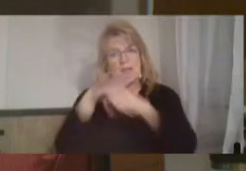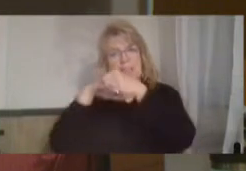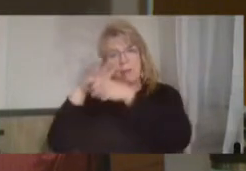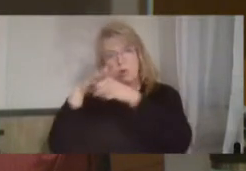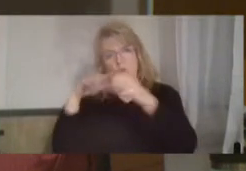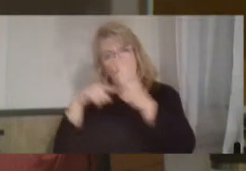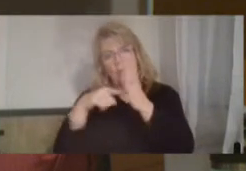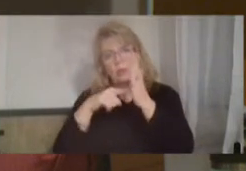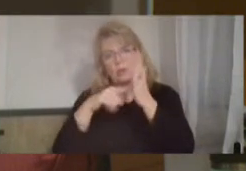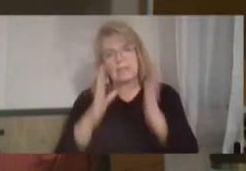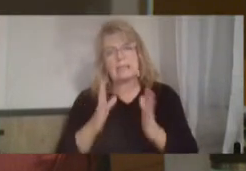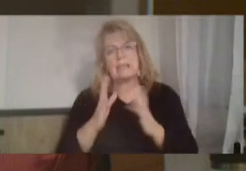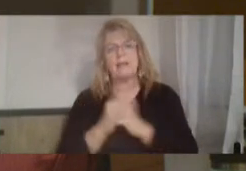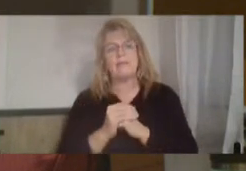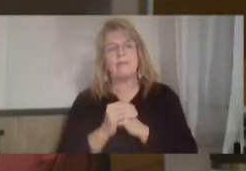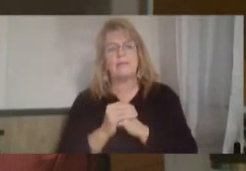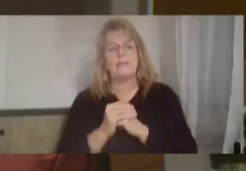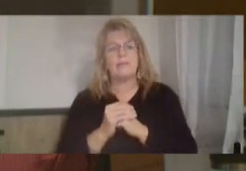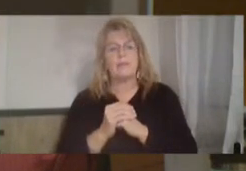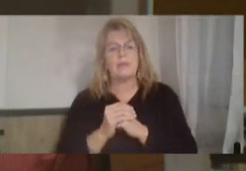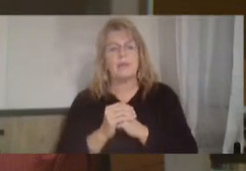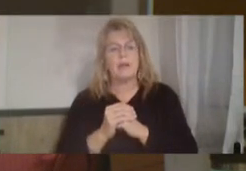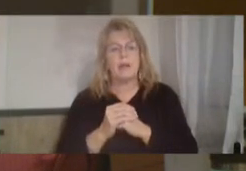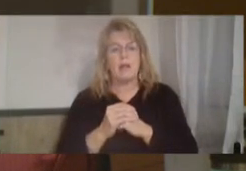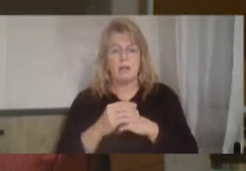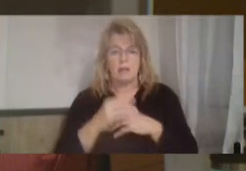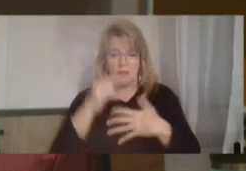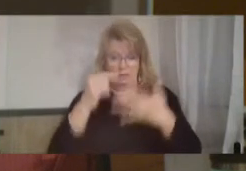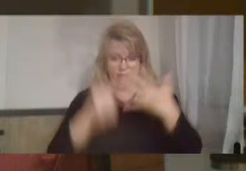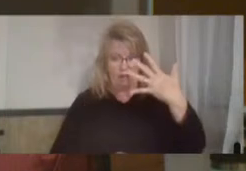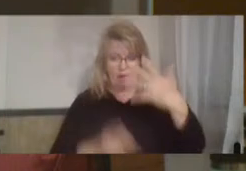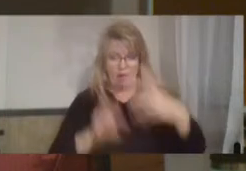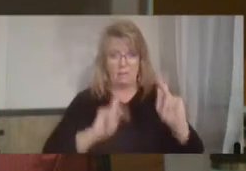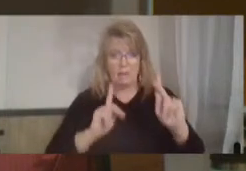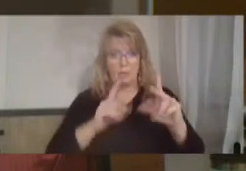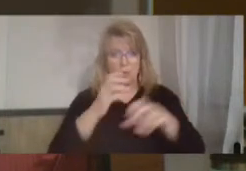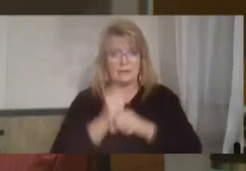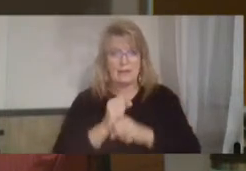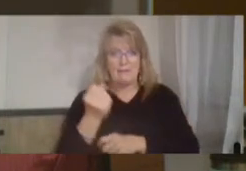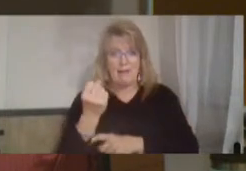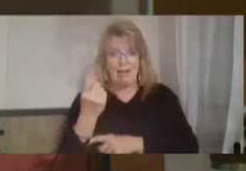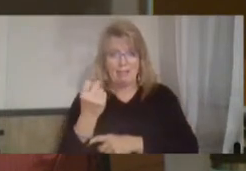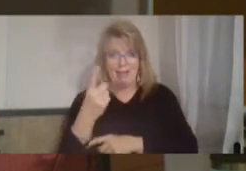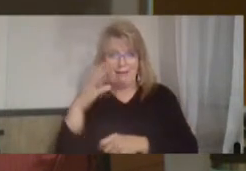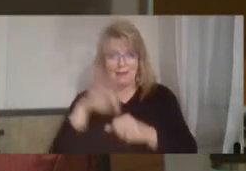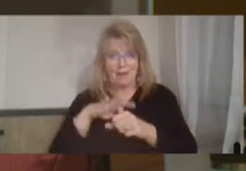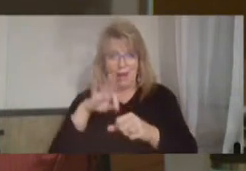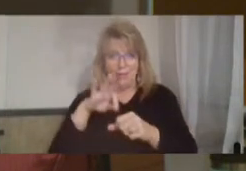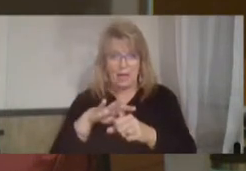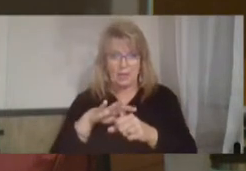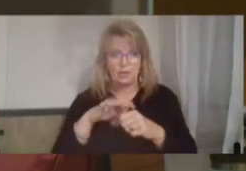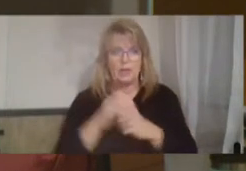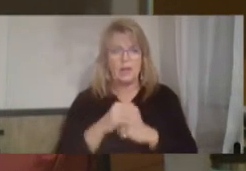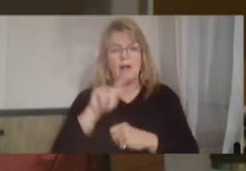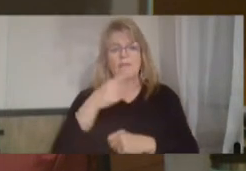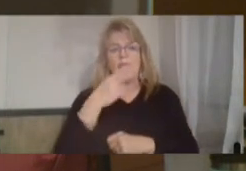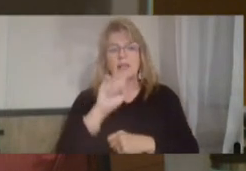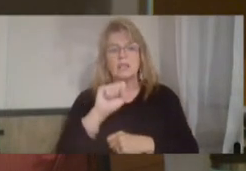representative, the following persons received 11 nominations: Phyllis